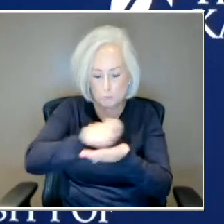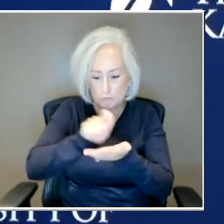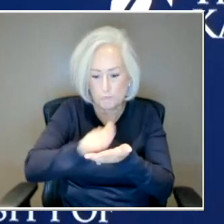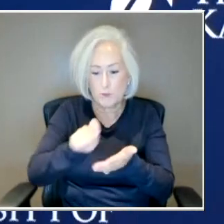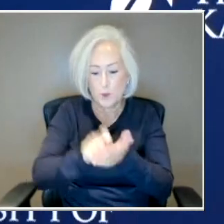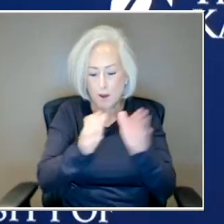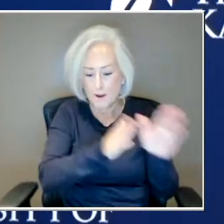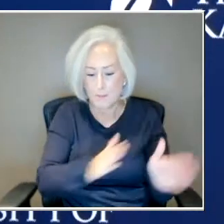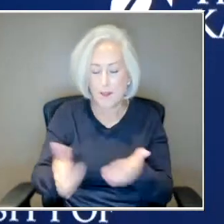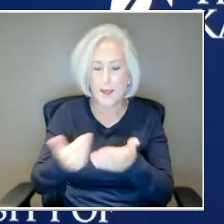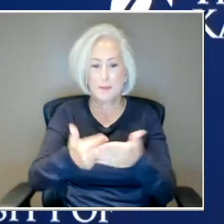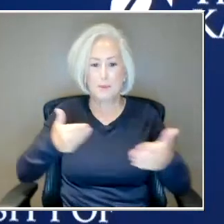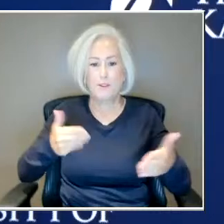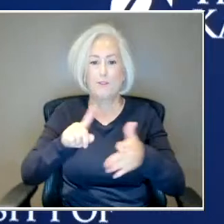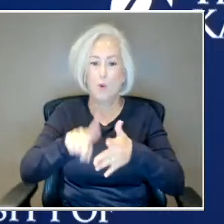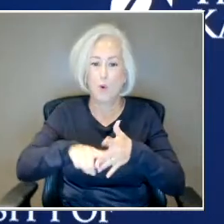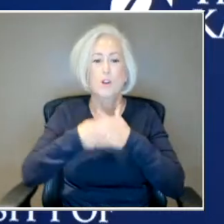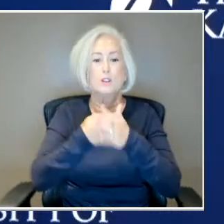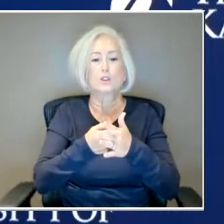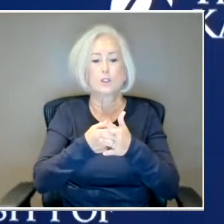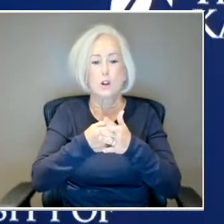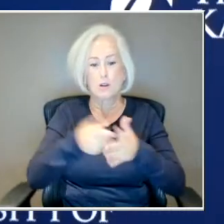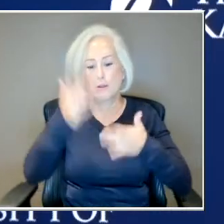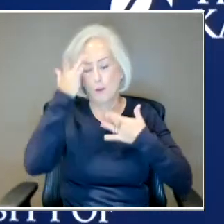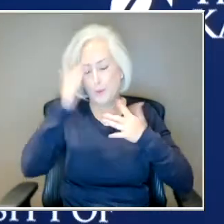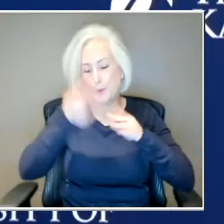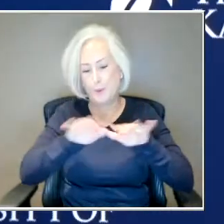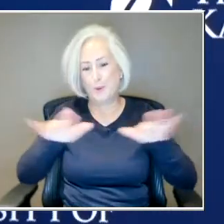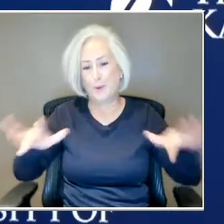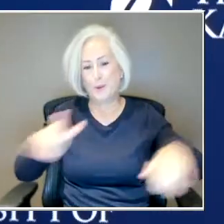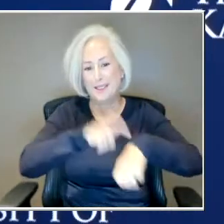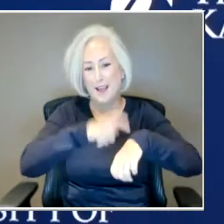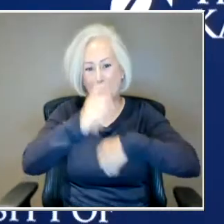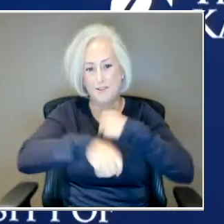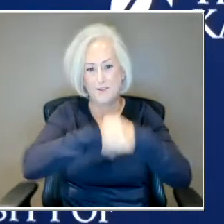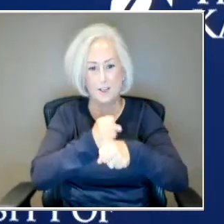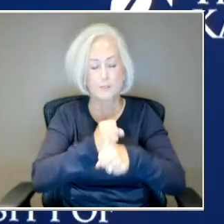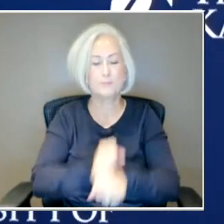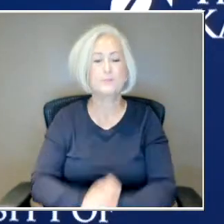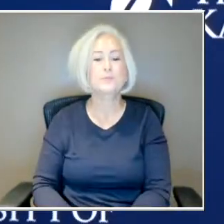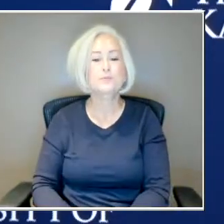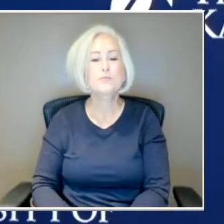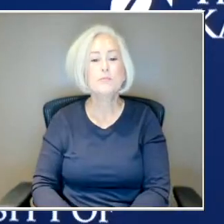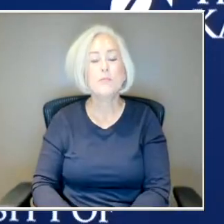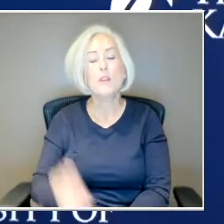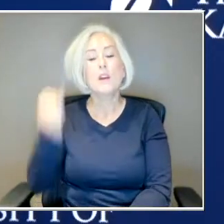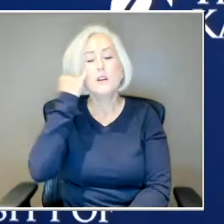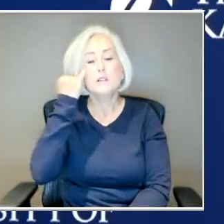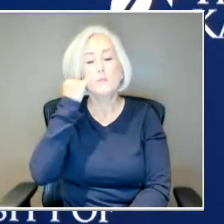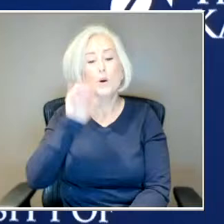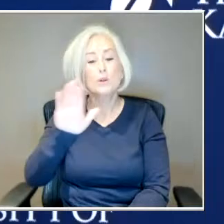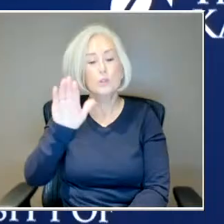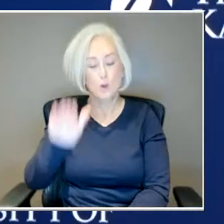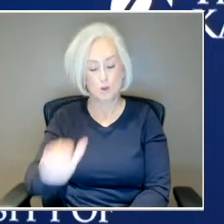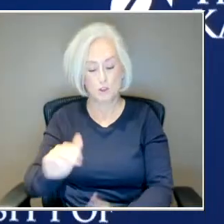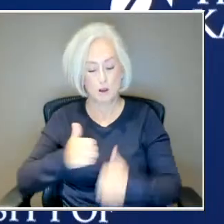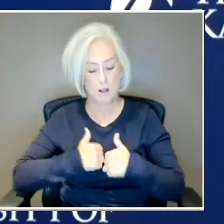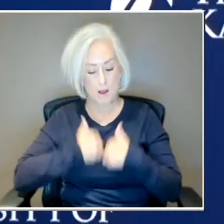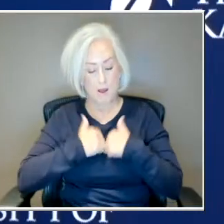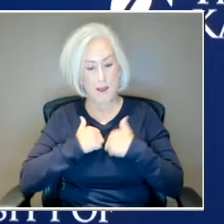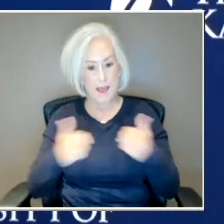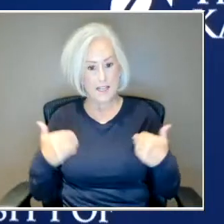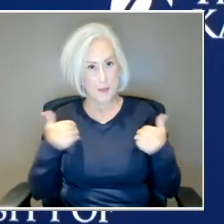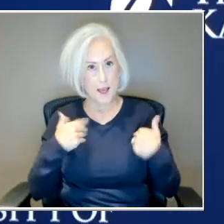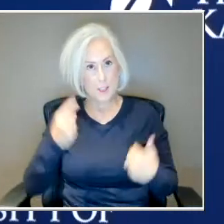season starts. The second thing is, if your child has asthma and you think has developed flu or